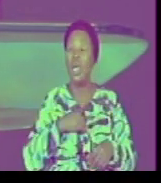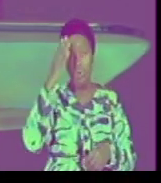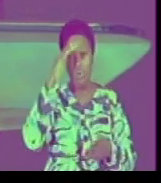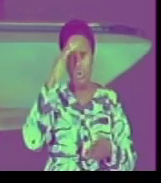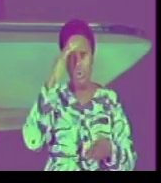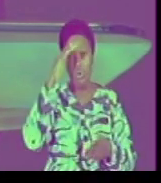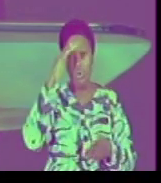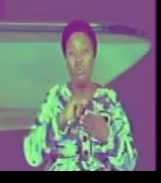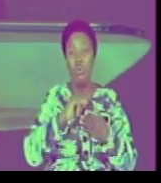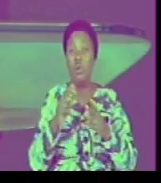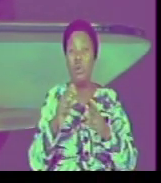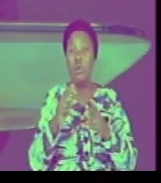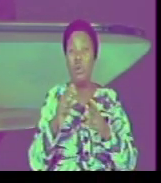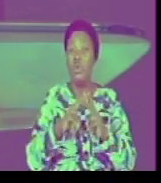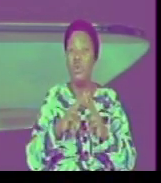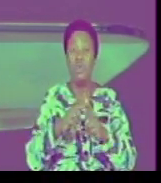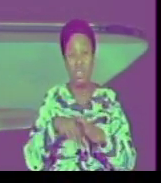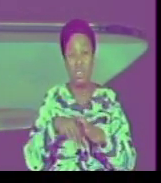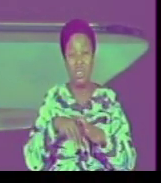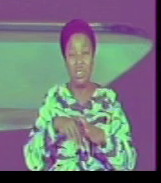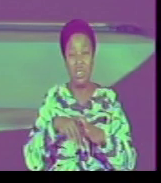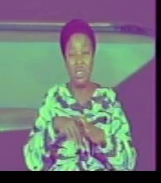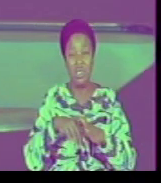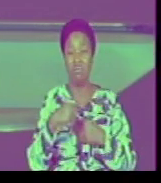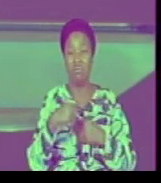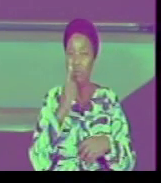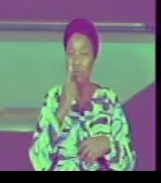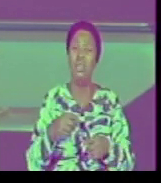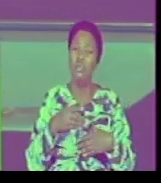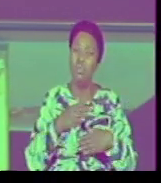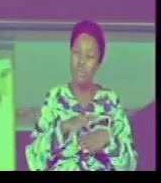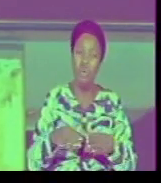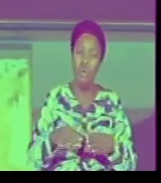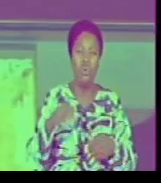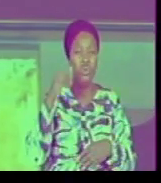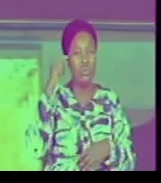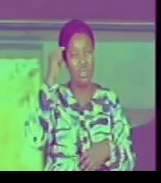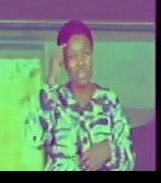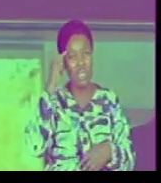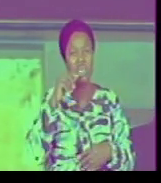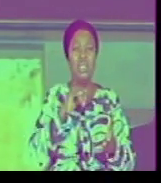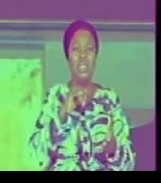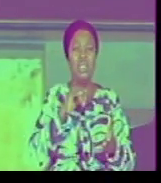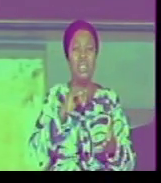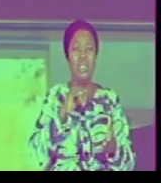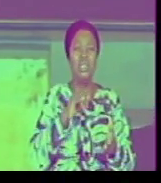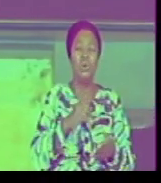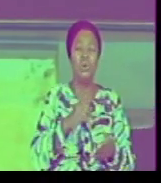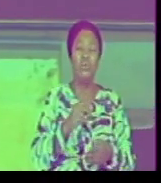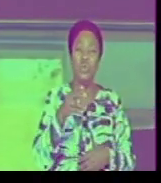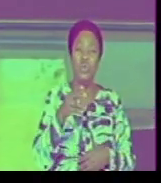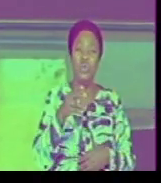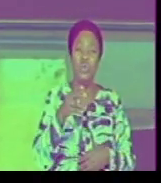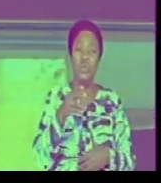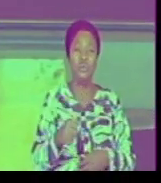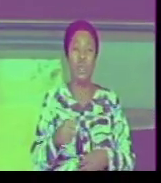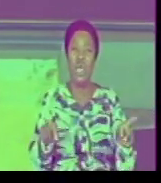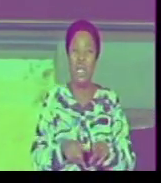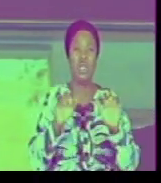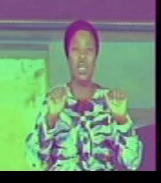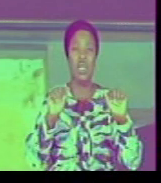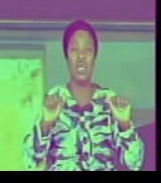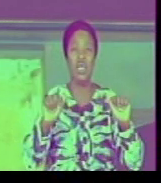Apollos think of himself as Aquila and Priscilla. Those ones in the